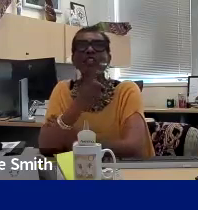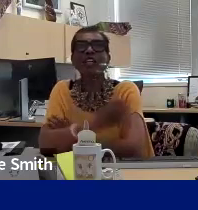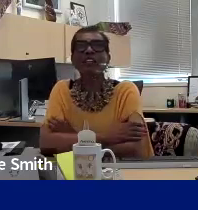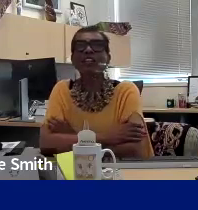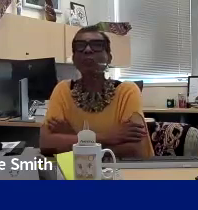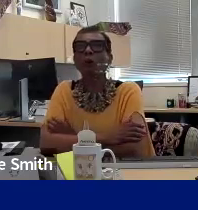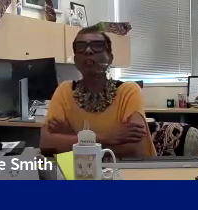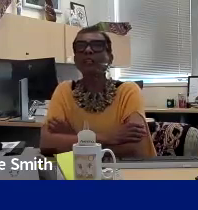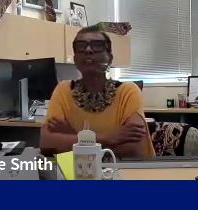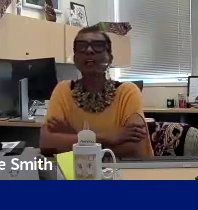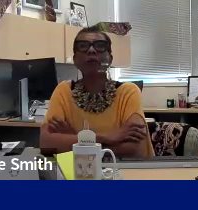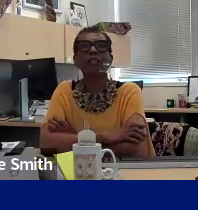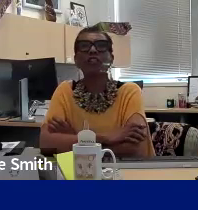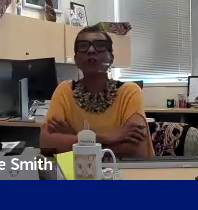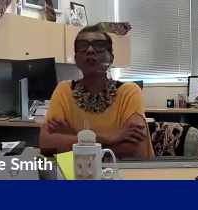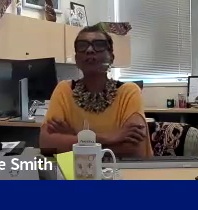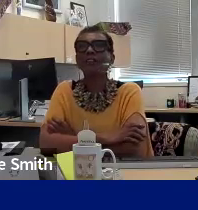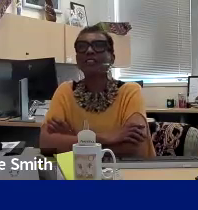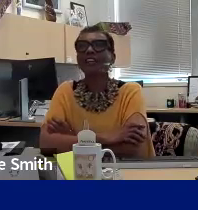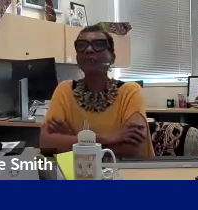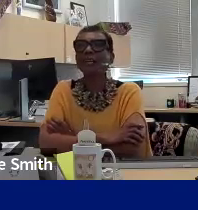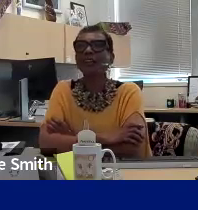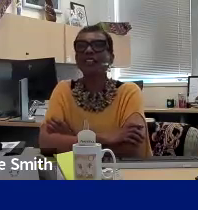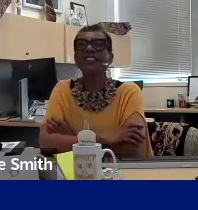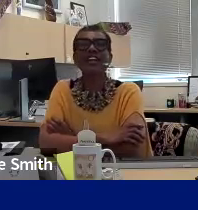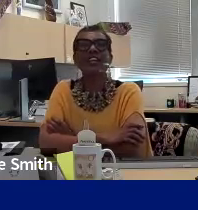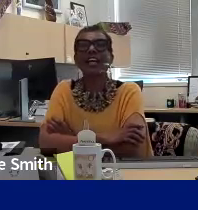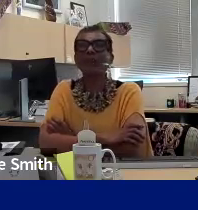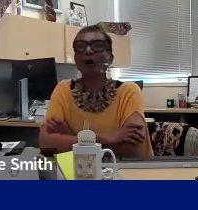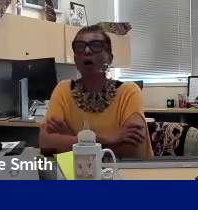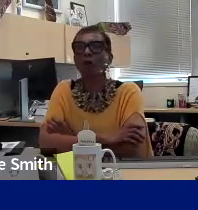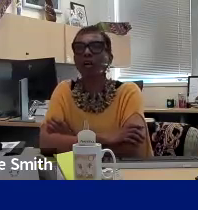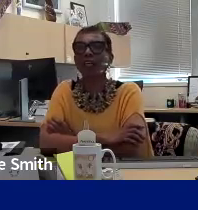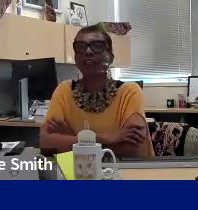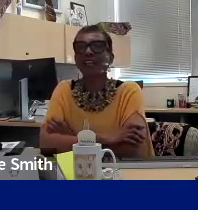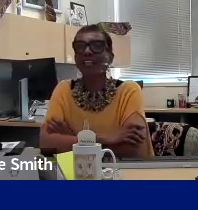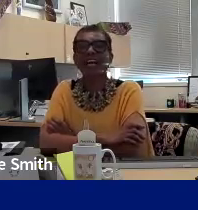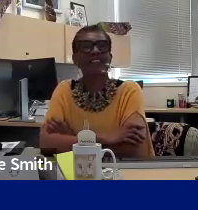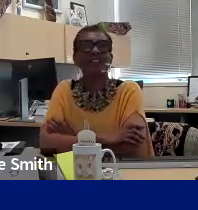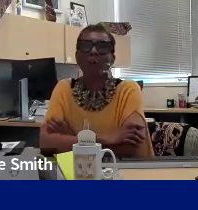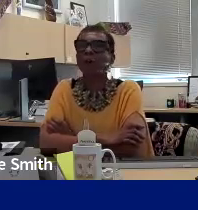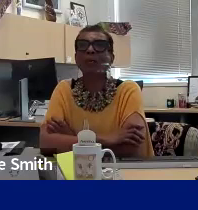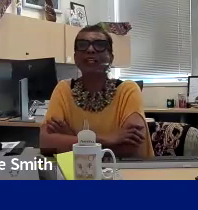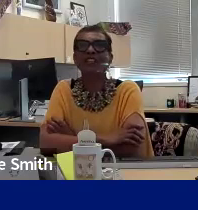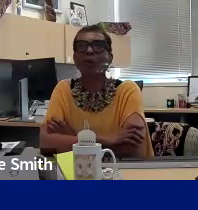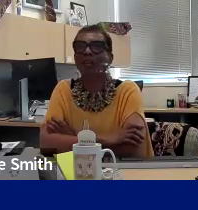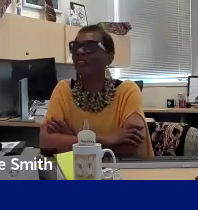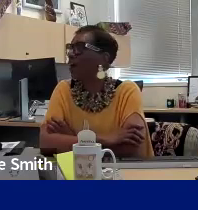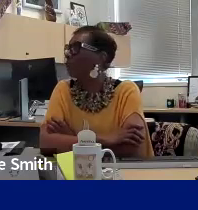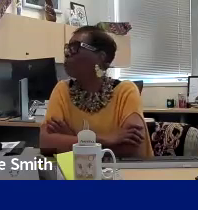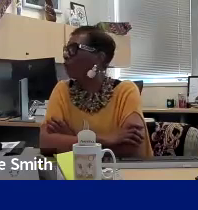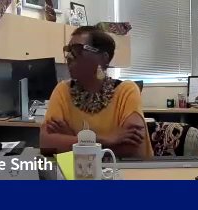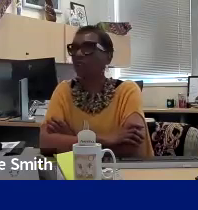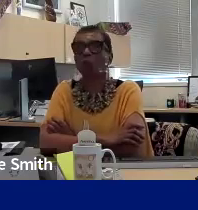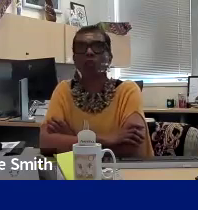And I appreciate the good mornings. I really do, because I've been here since 7 a.m. already and had a couple of meetings already.